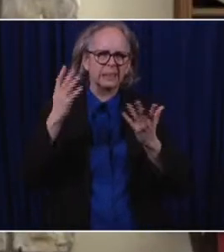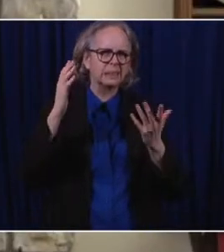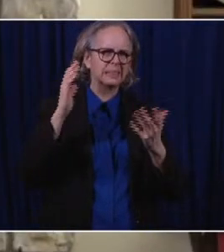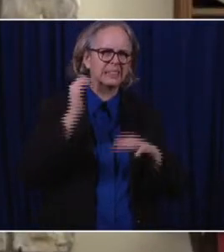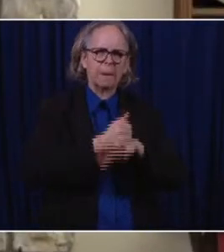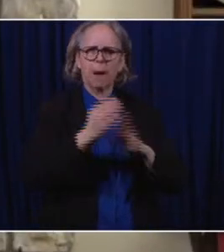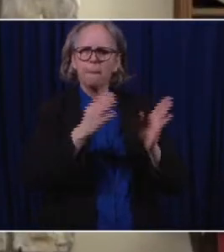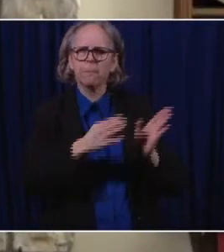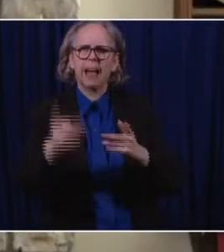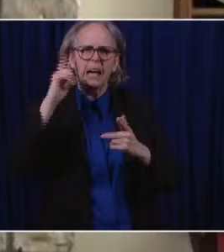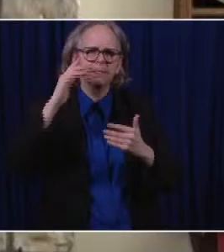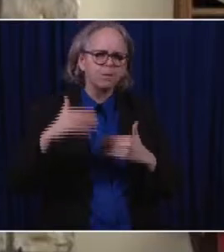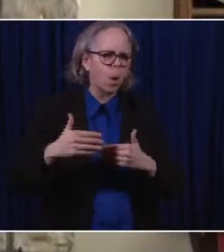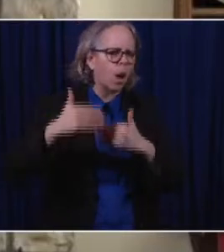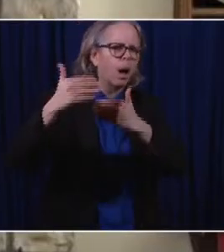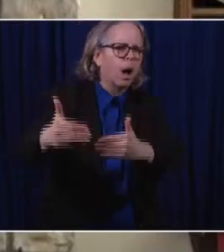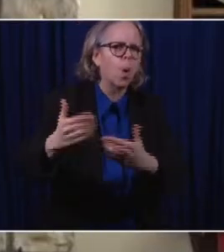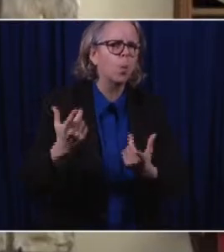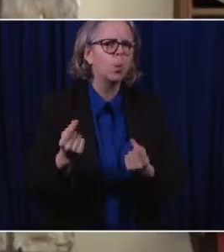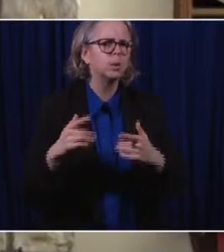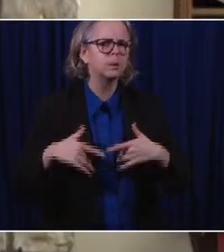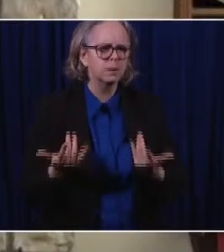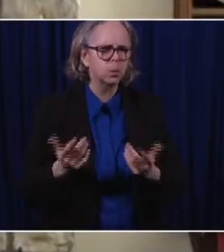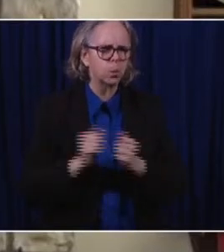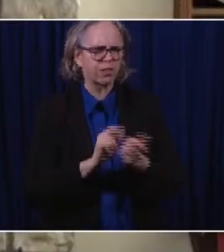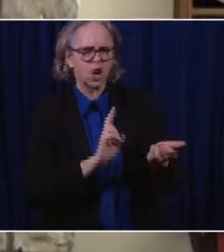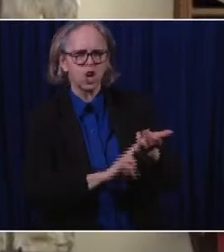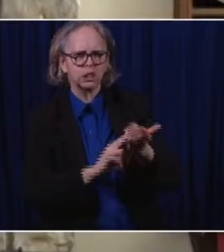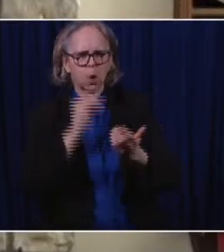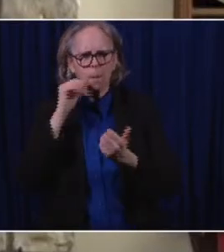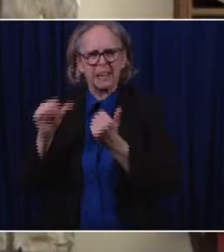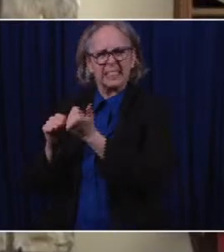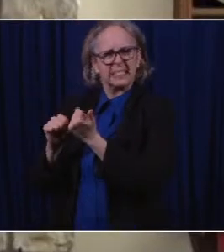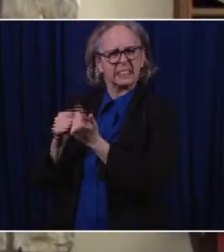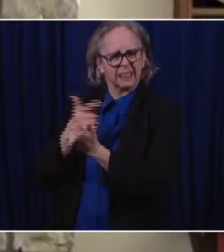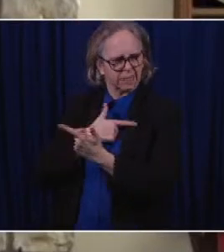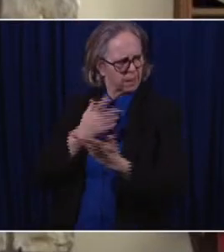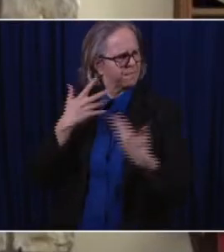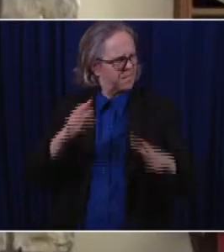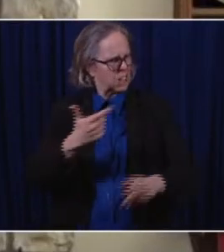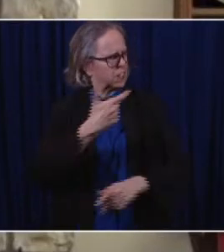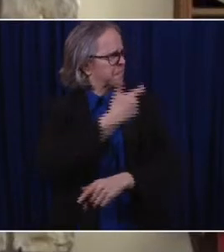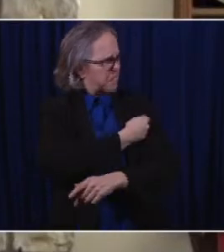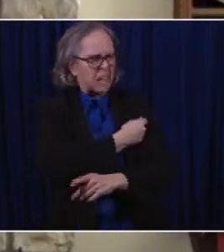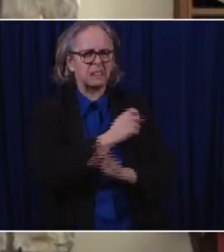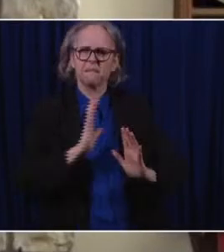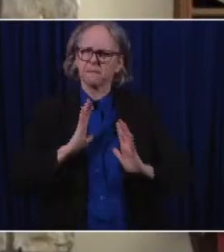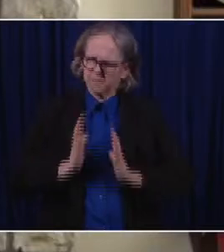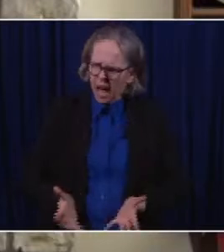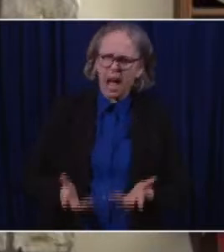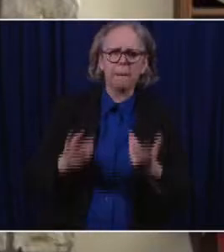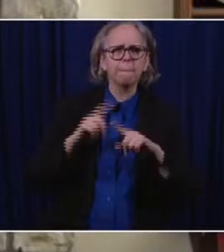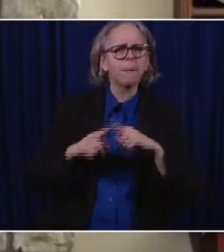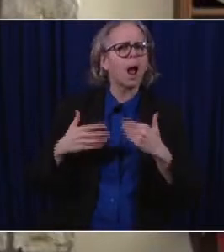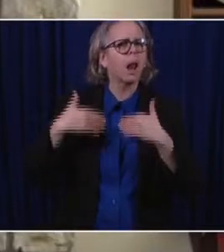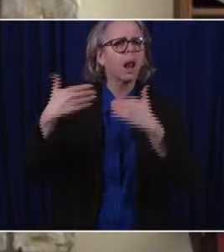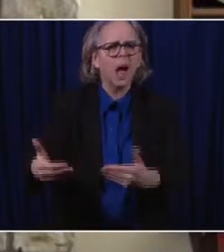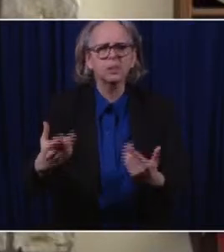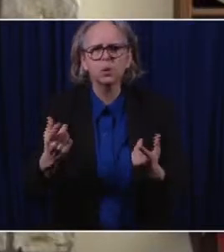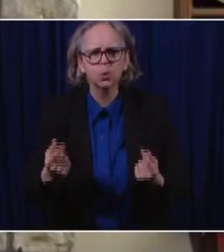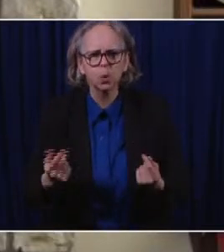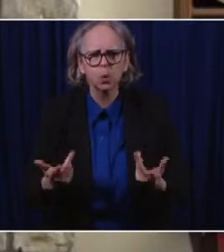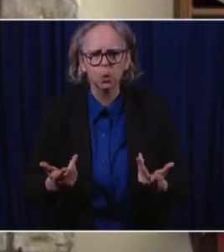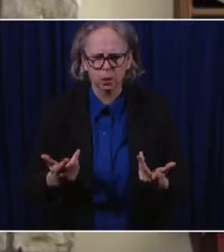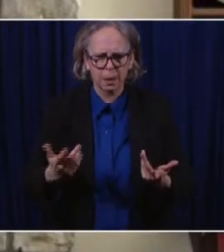when these vaccinations are done, and nursing homes, of course, still are taking in new